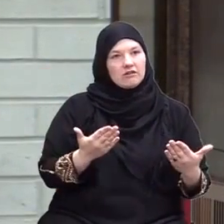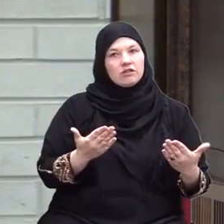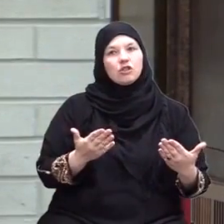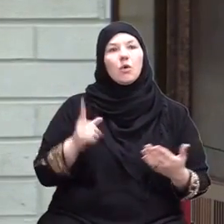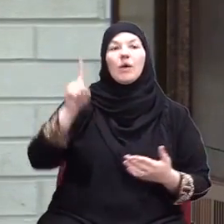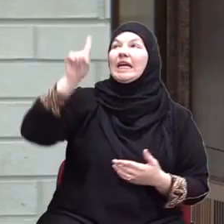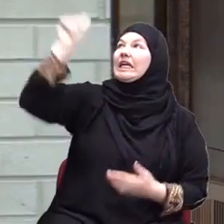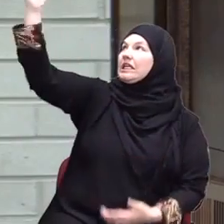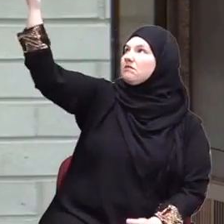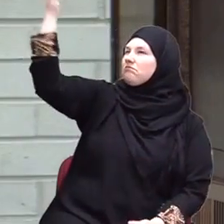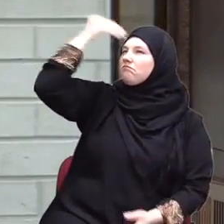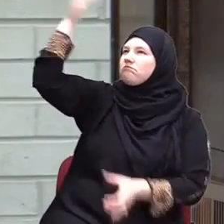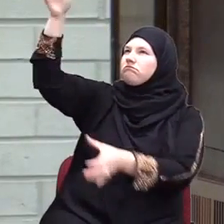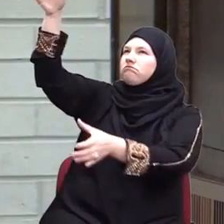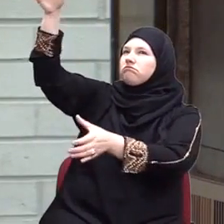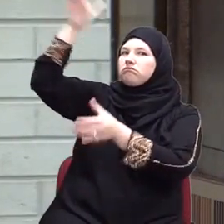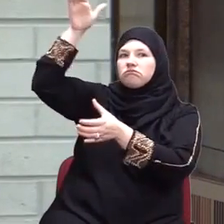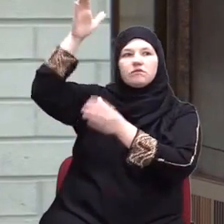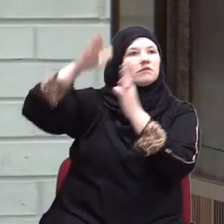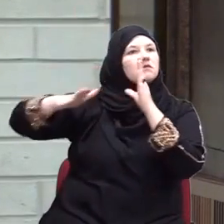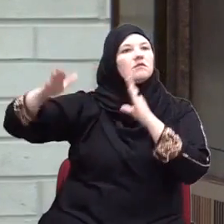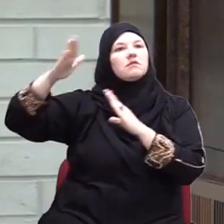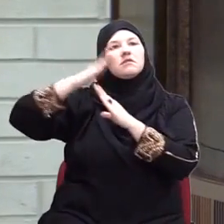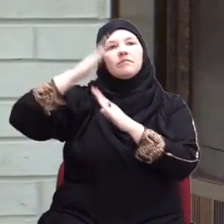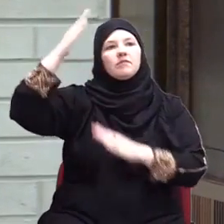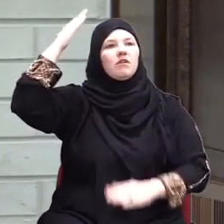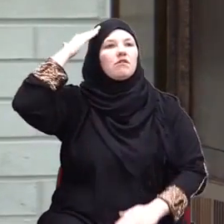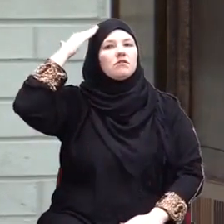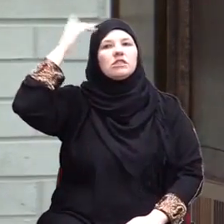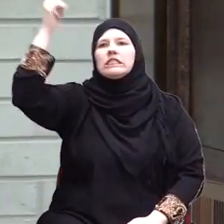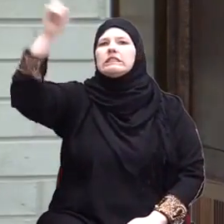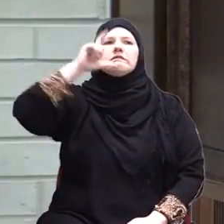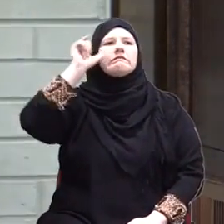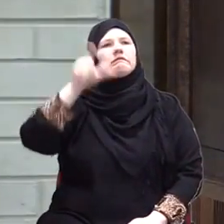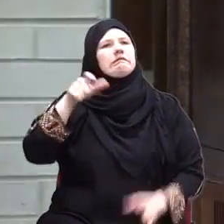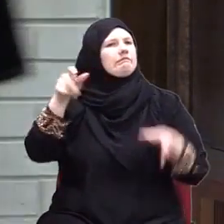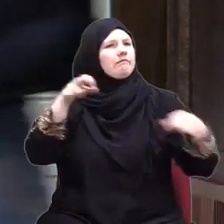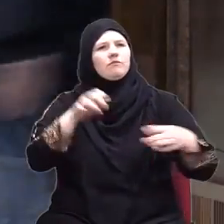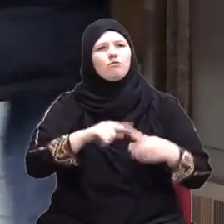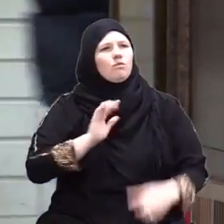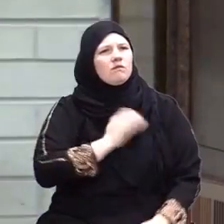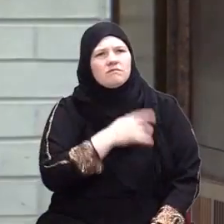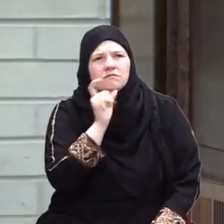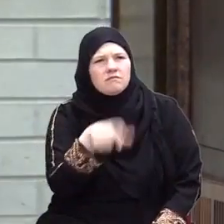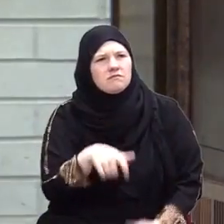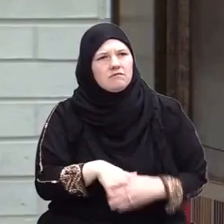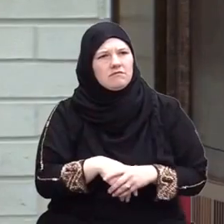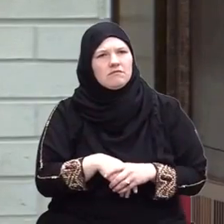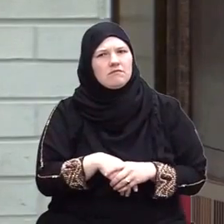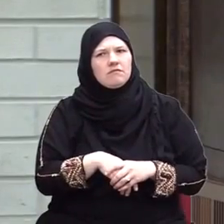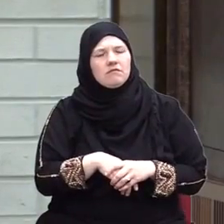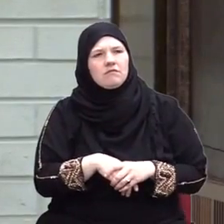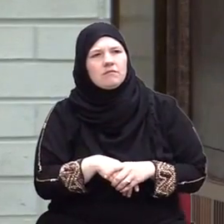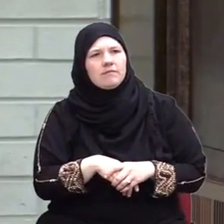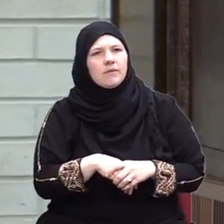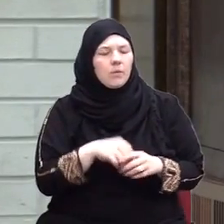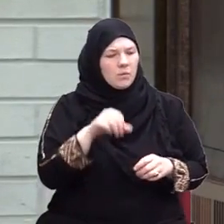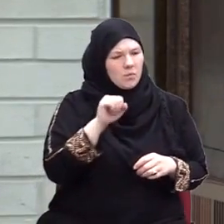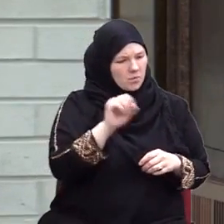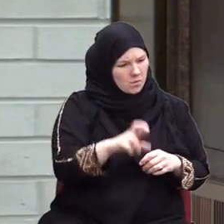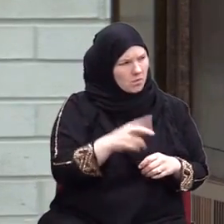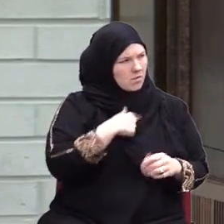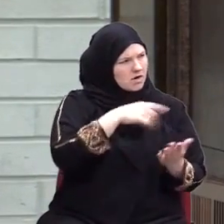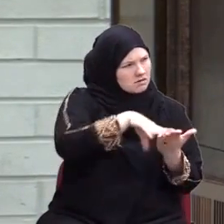His knowledge is the ultimate knowledge. So don't try to offer Allah